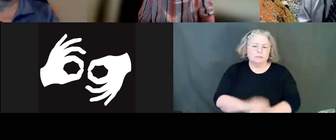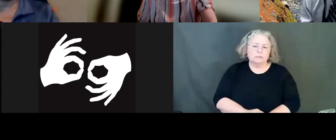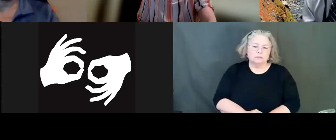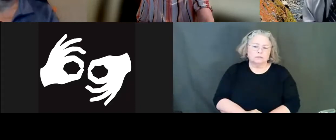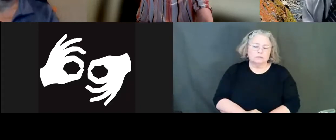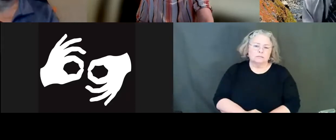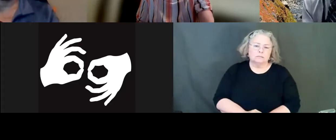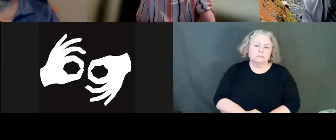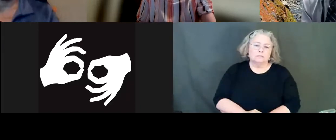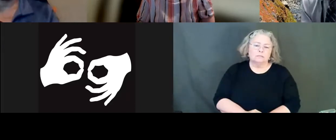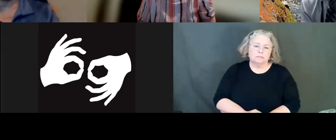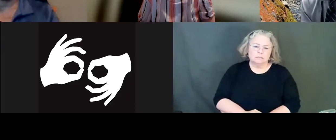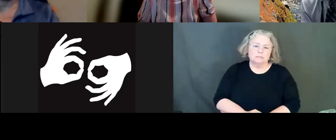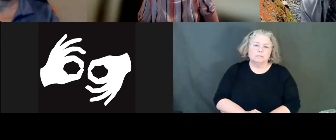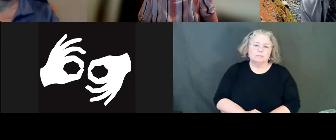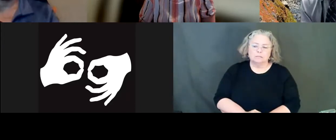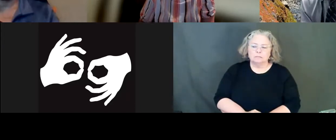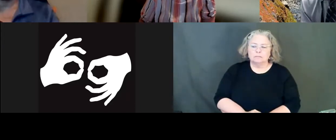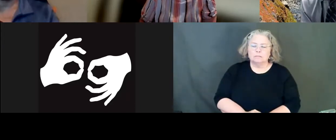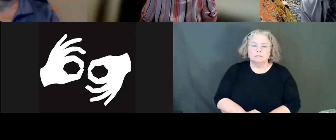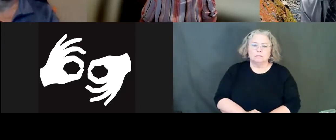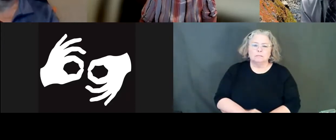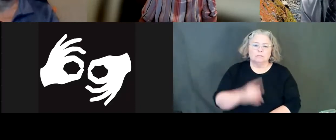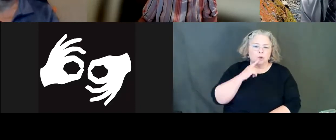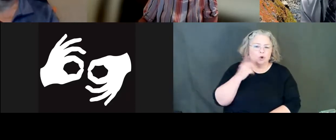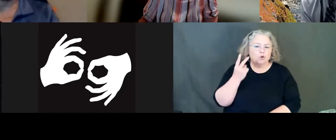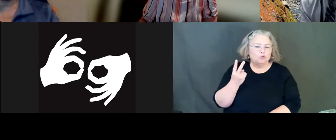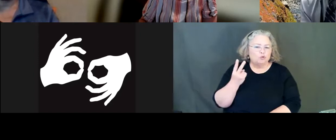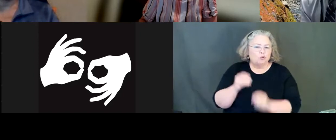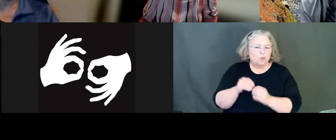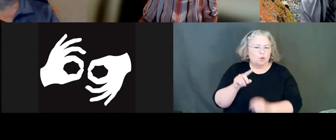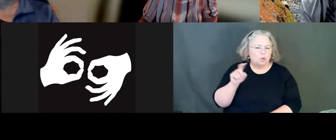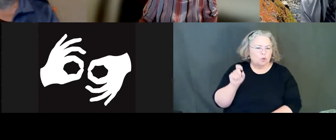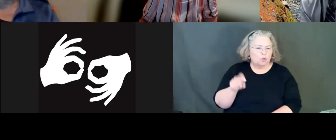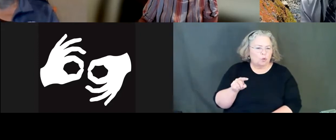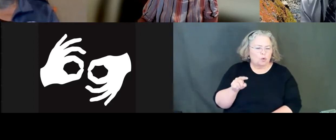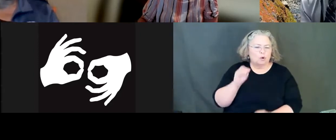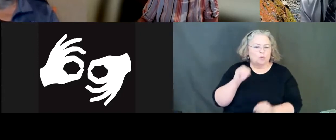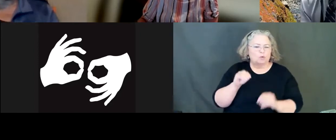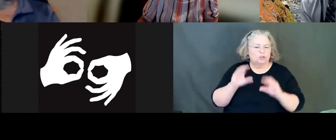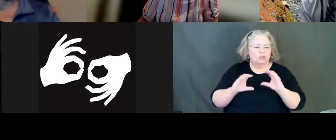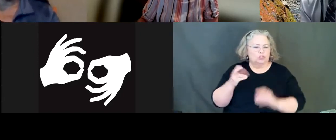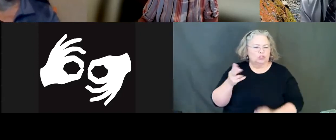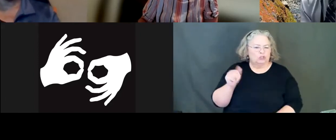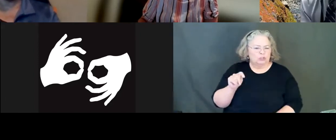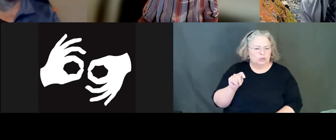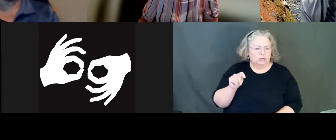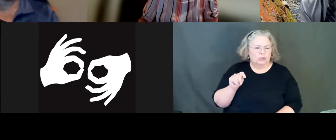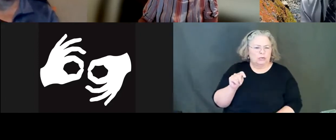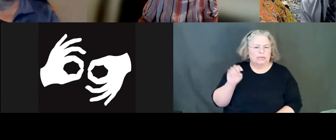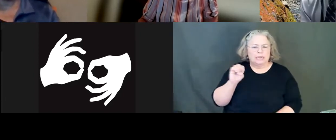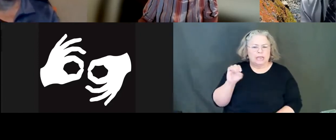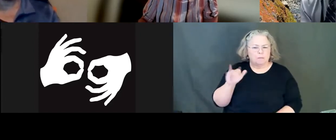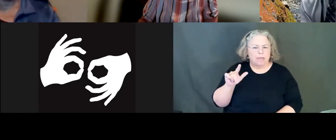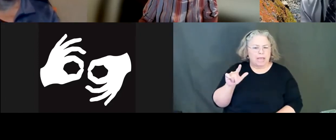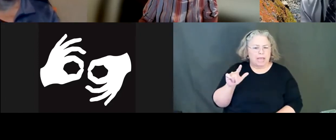All right. So we will take 2 more questions, and then I'm going to put in the chat the email address if we